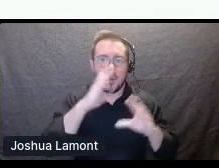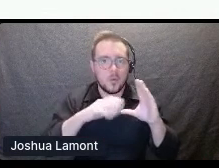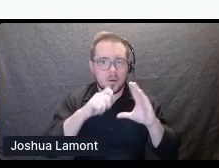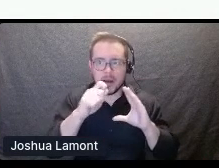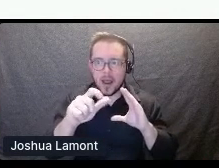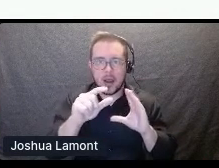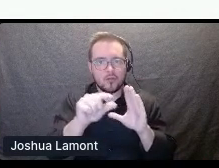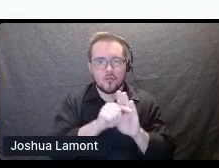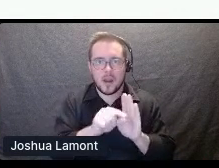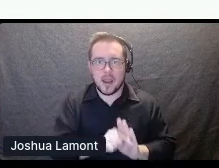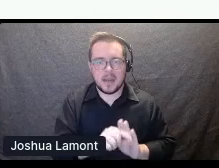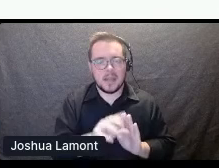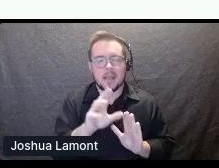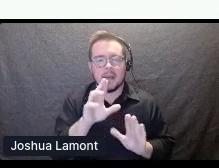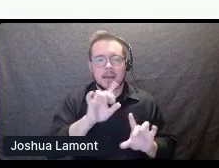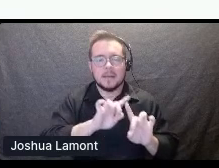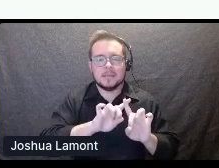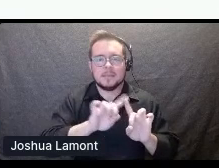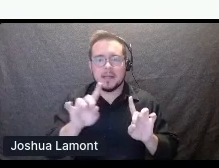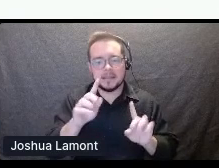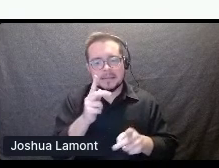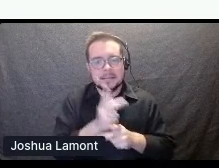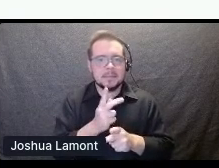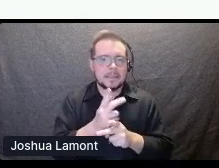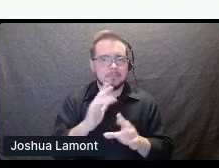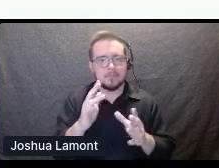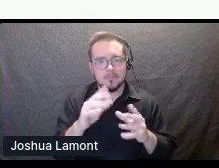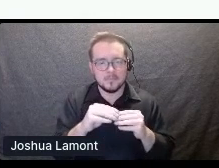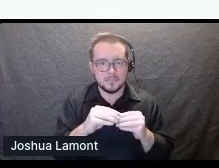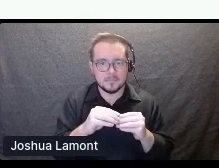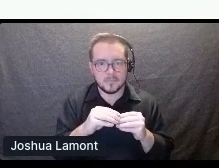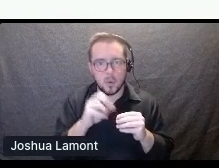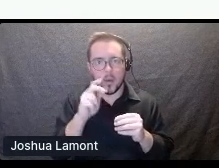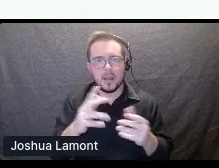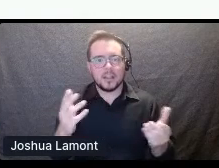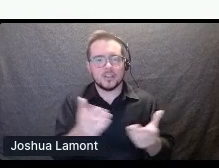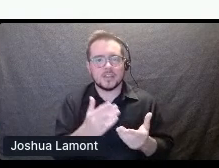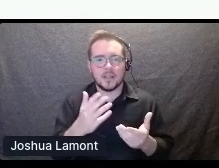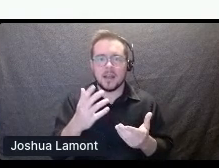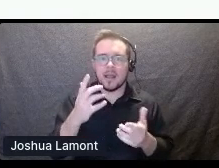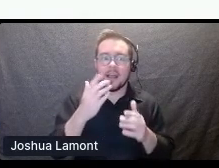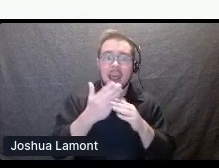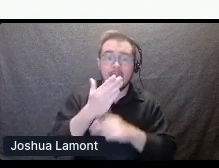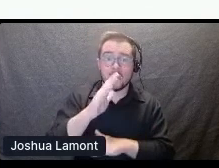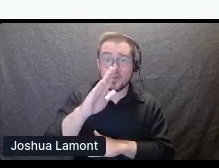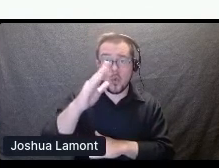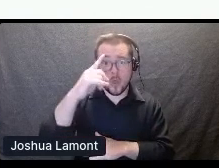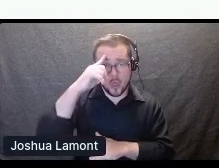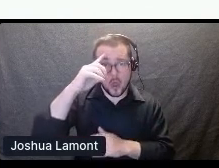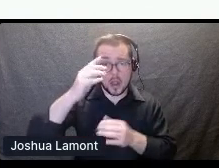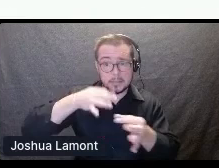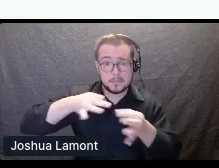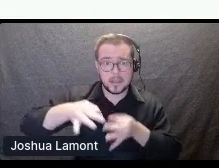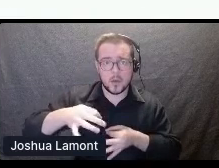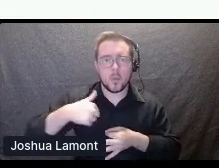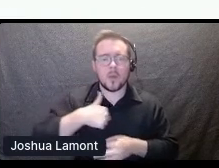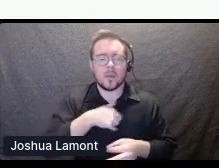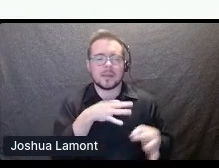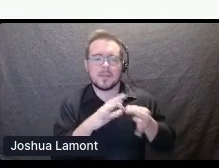anything like that, but just kind of keep it lively here. And then after we ask for your thoughts, we'll explain our recommendation and why we chose